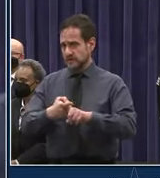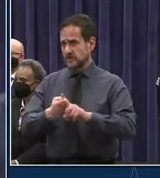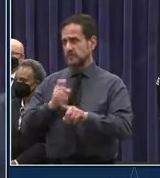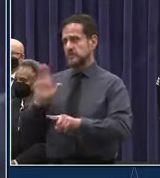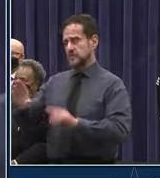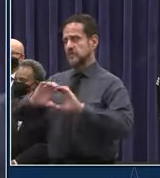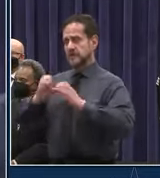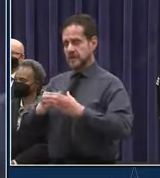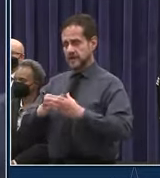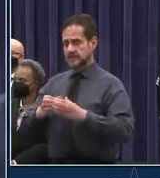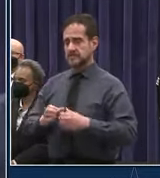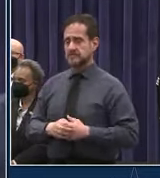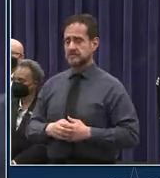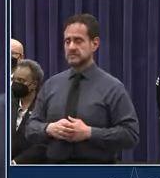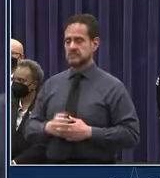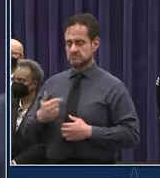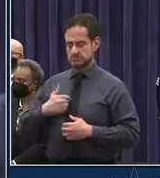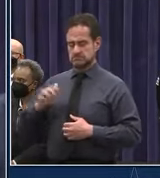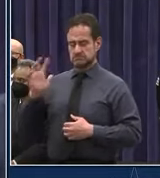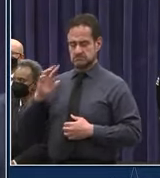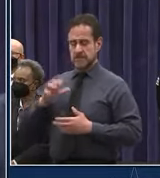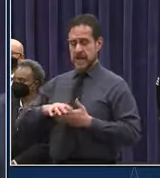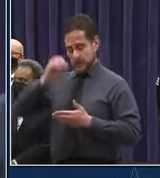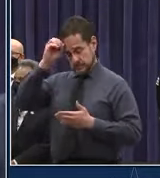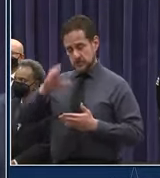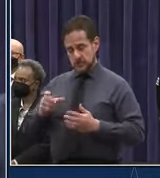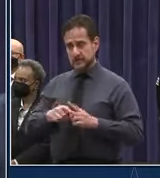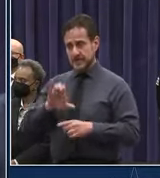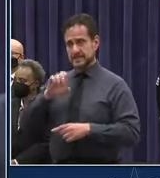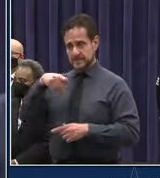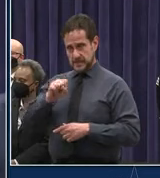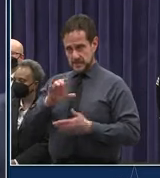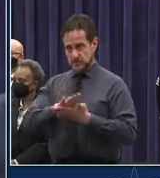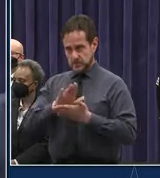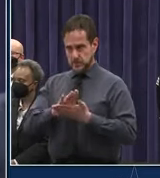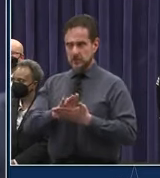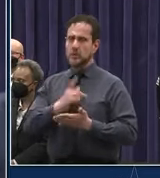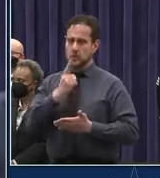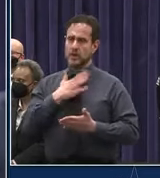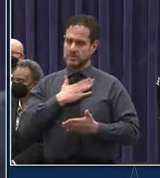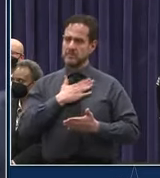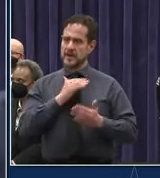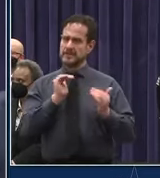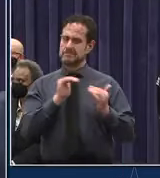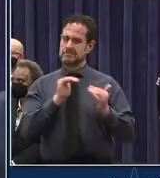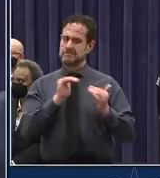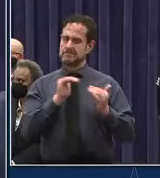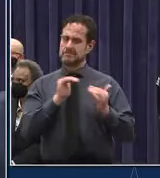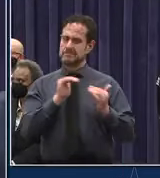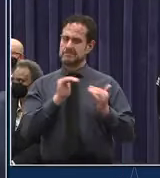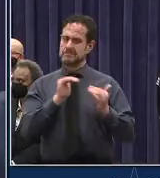as a student at a CPS school, lost one as well. I've experienced it, and